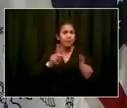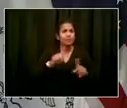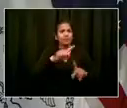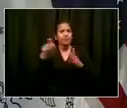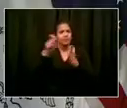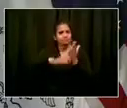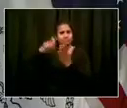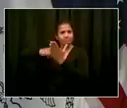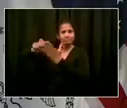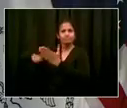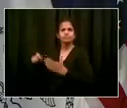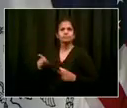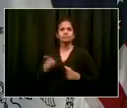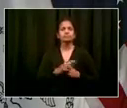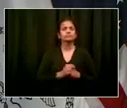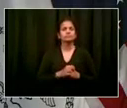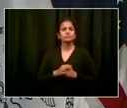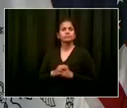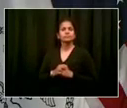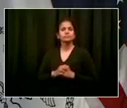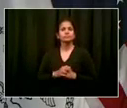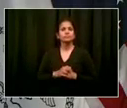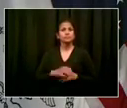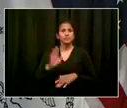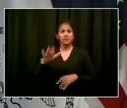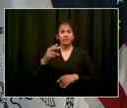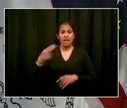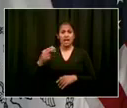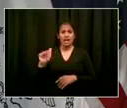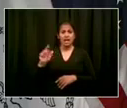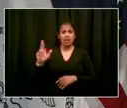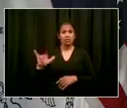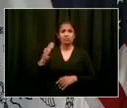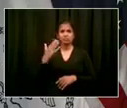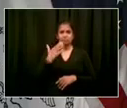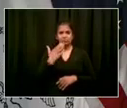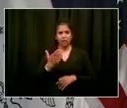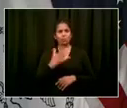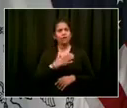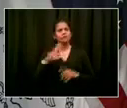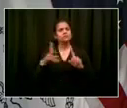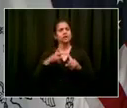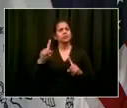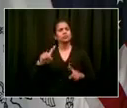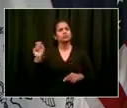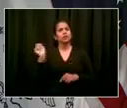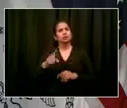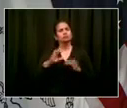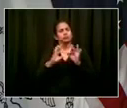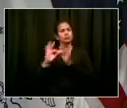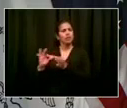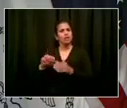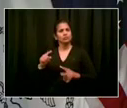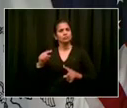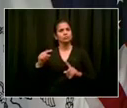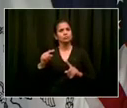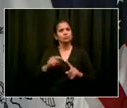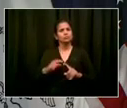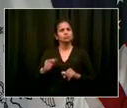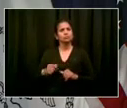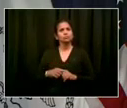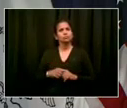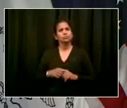Thank you. Thank you for that. My next question has to do with the budget